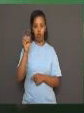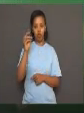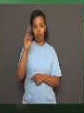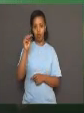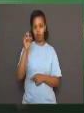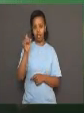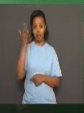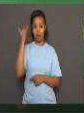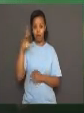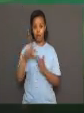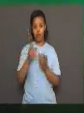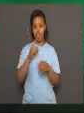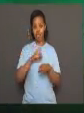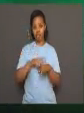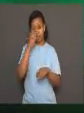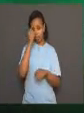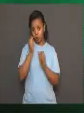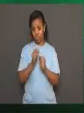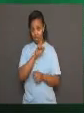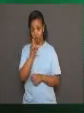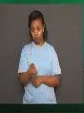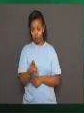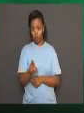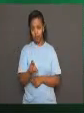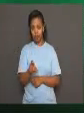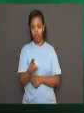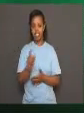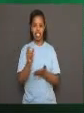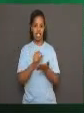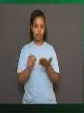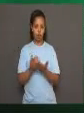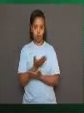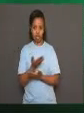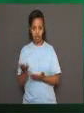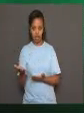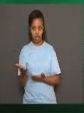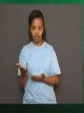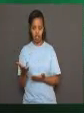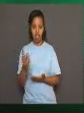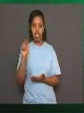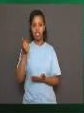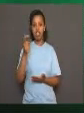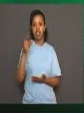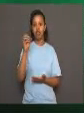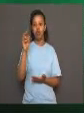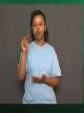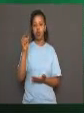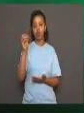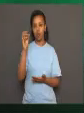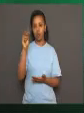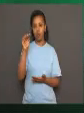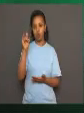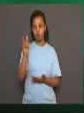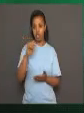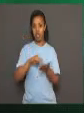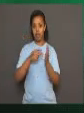our last lesson? If you wrote that taxonomy is the